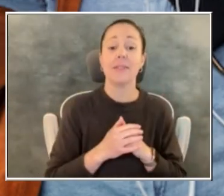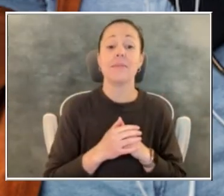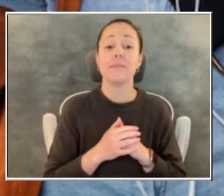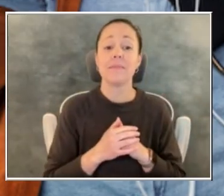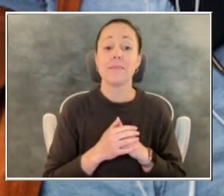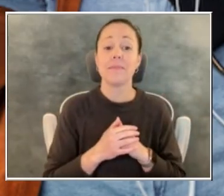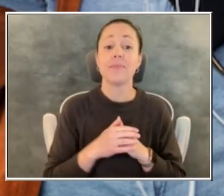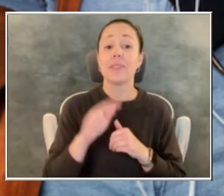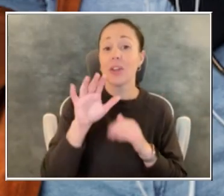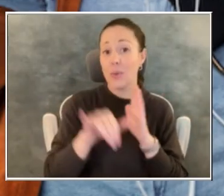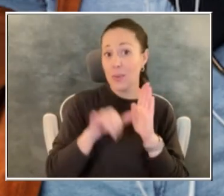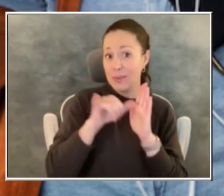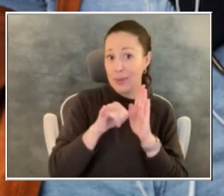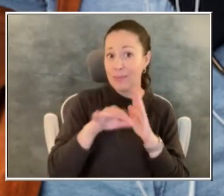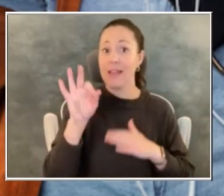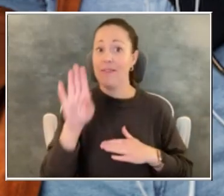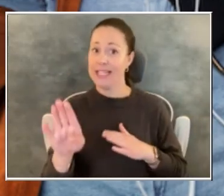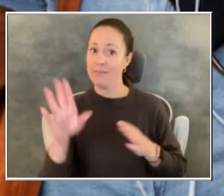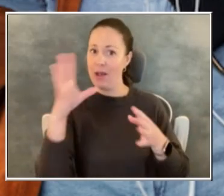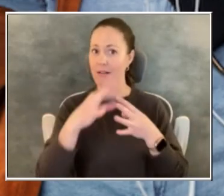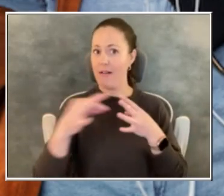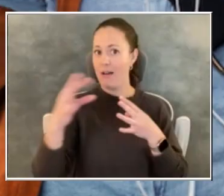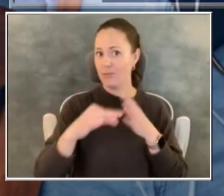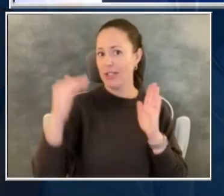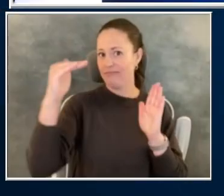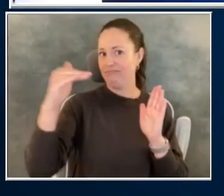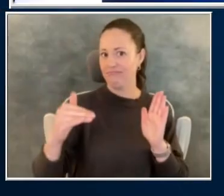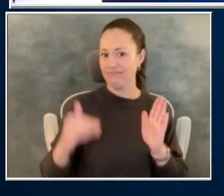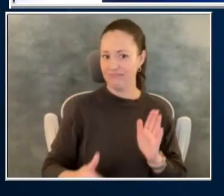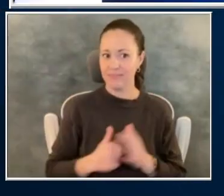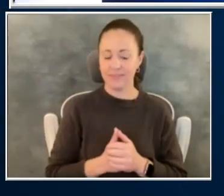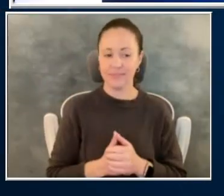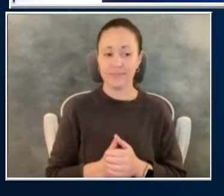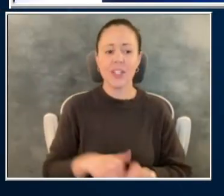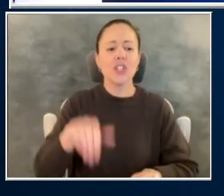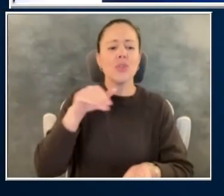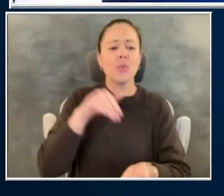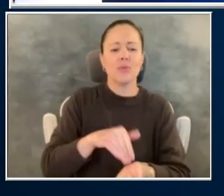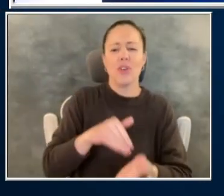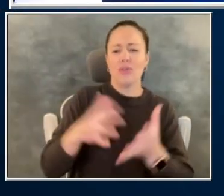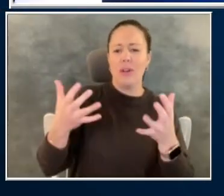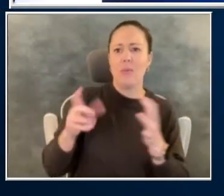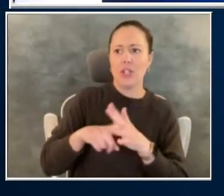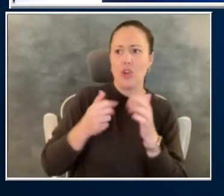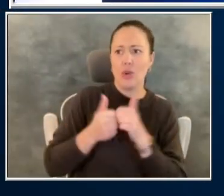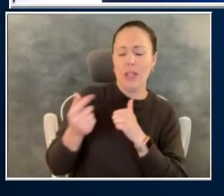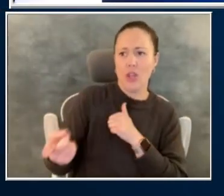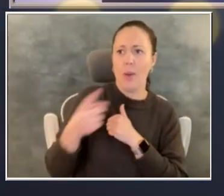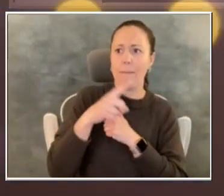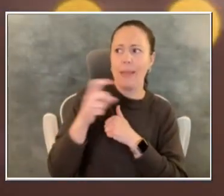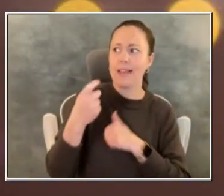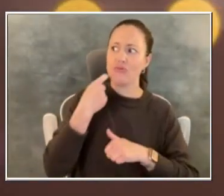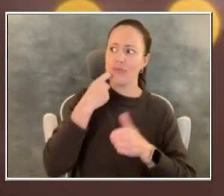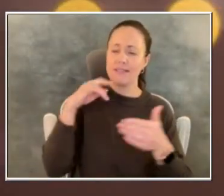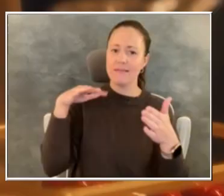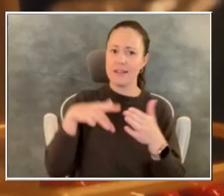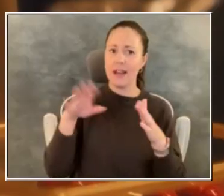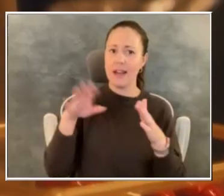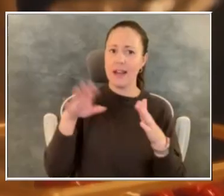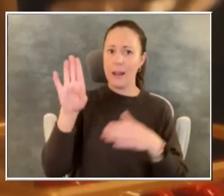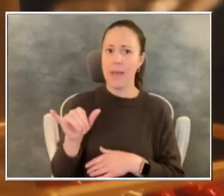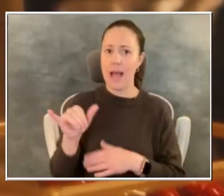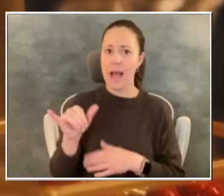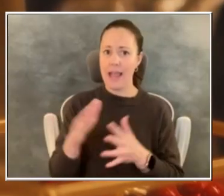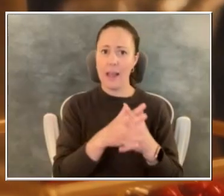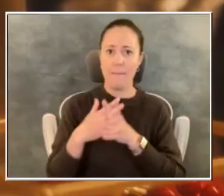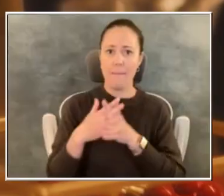YouTube or Facebook. Dr. Hughes-Thompson, I want to start with you because there's a recent study by the American College of Cardiology